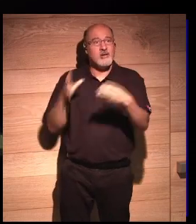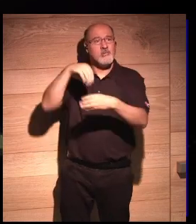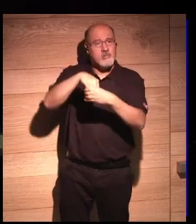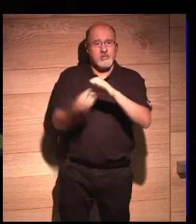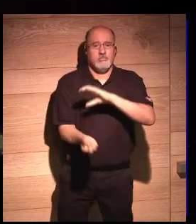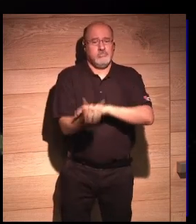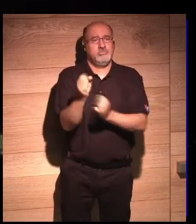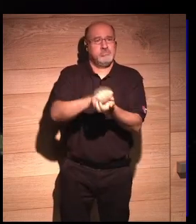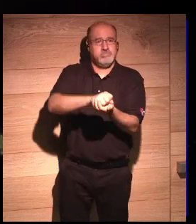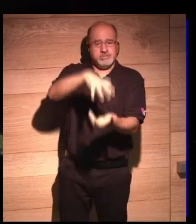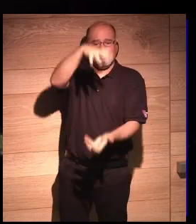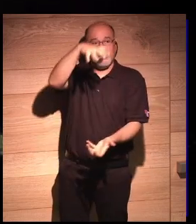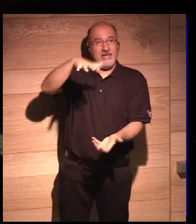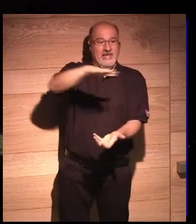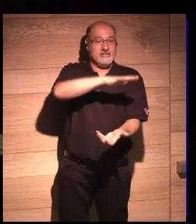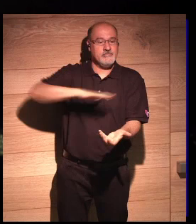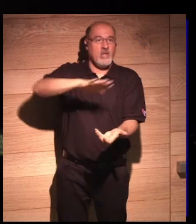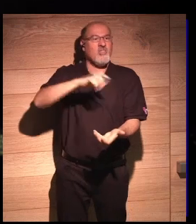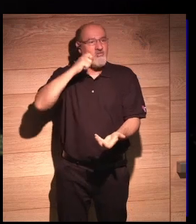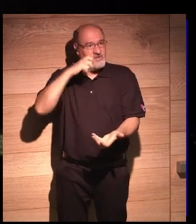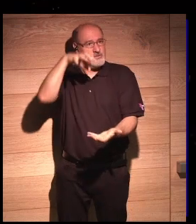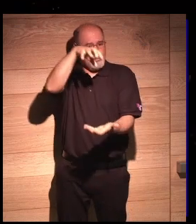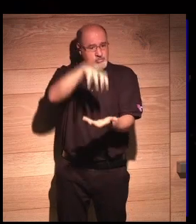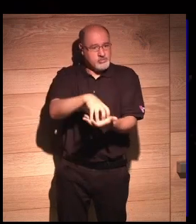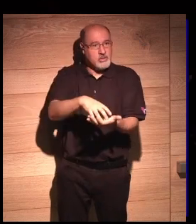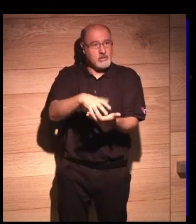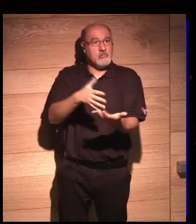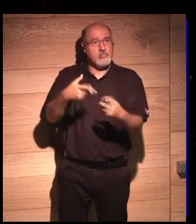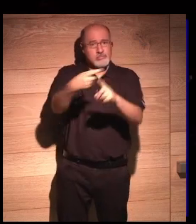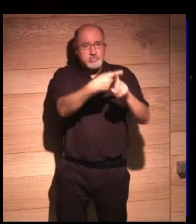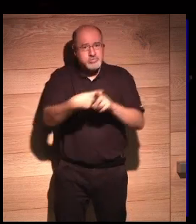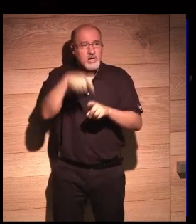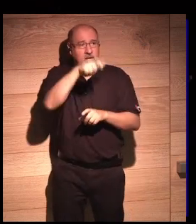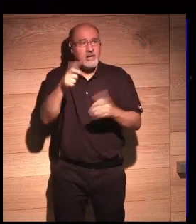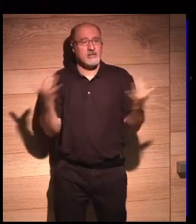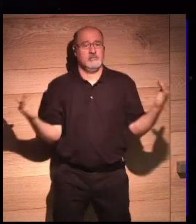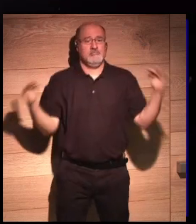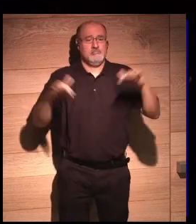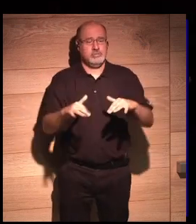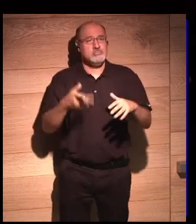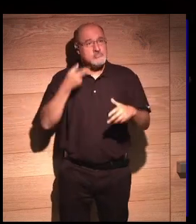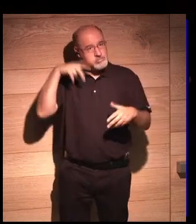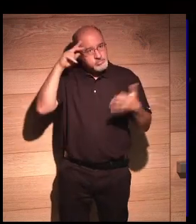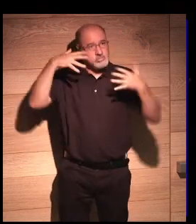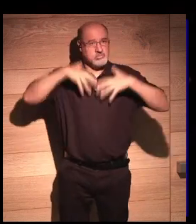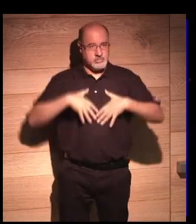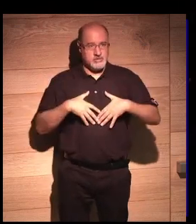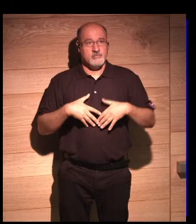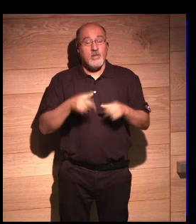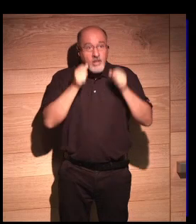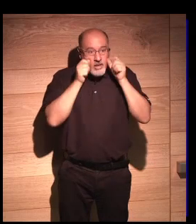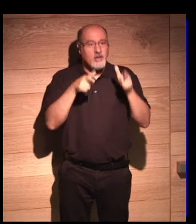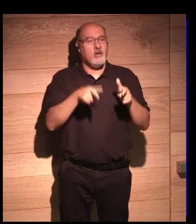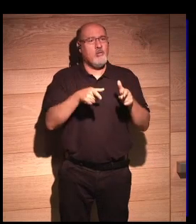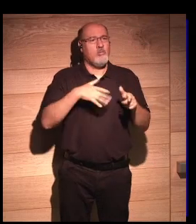shared experience for people. And we've realized that we can affect audiences in a totally